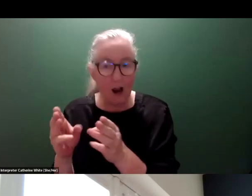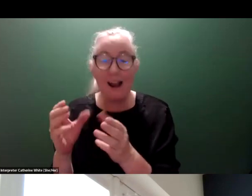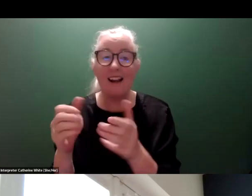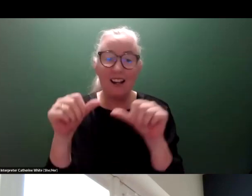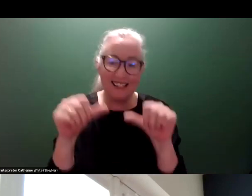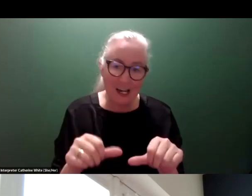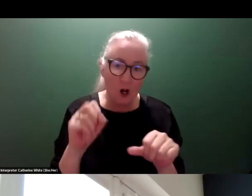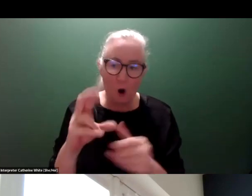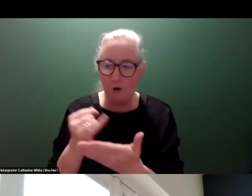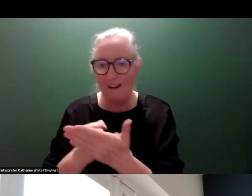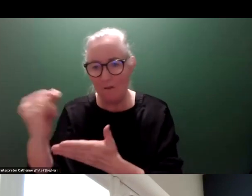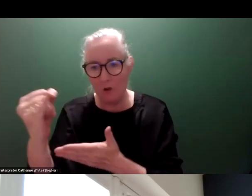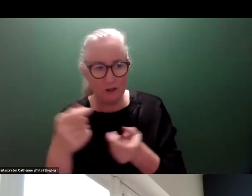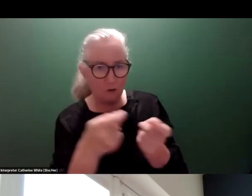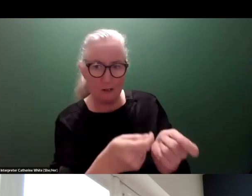consent if specified.